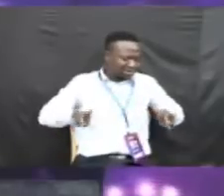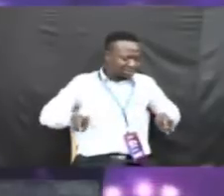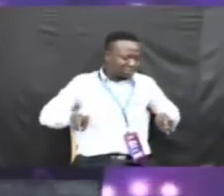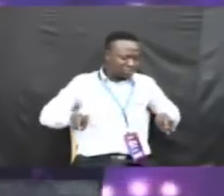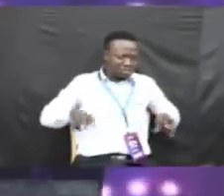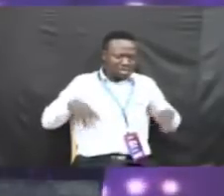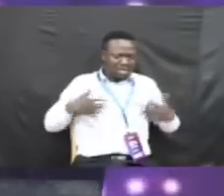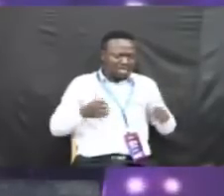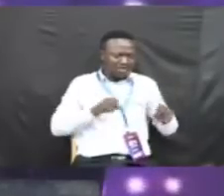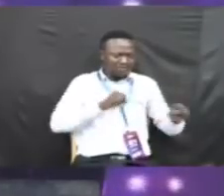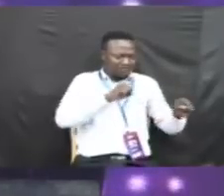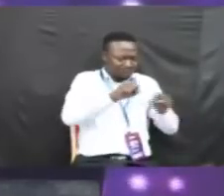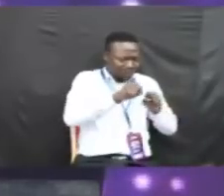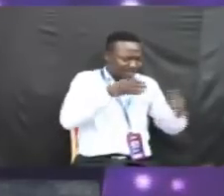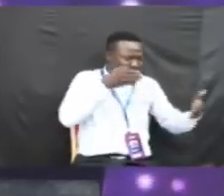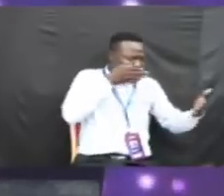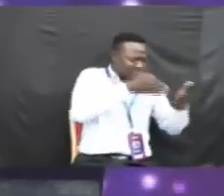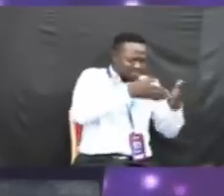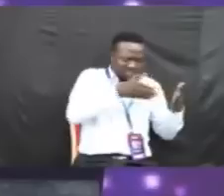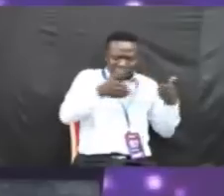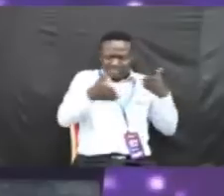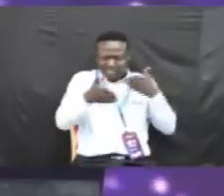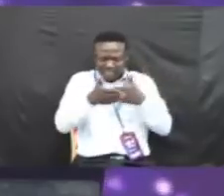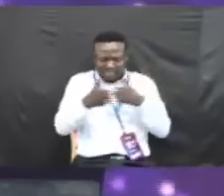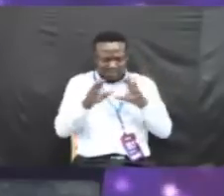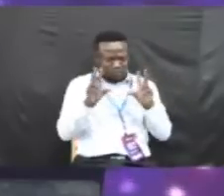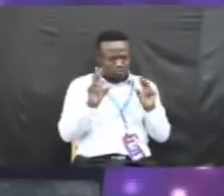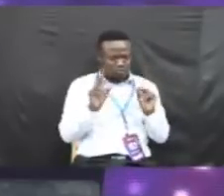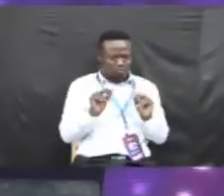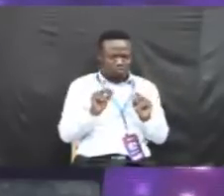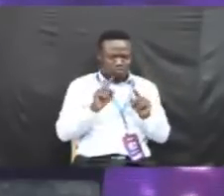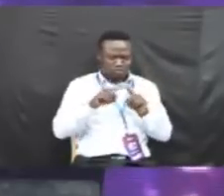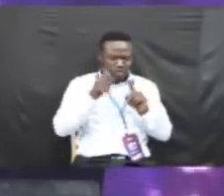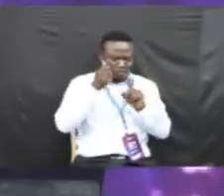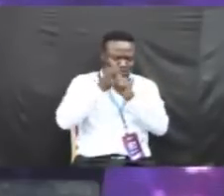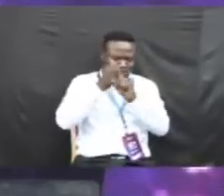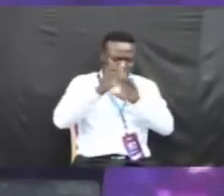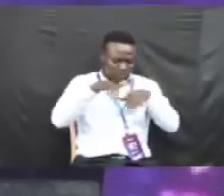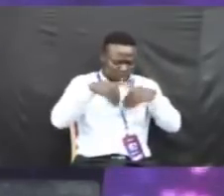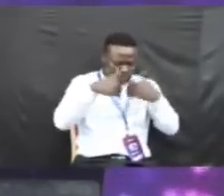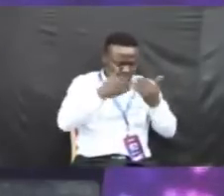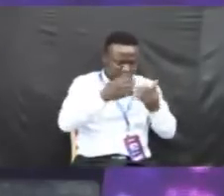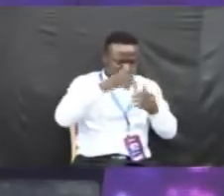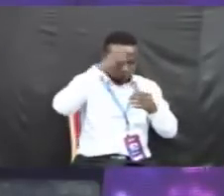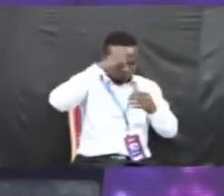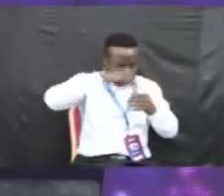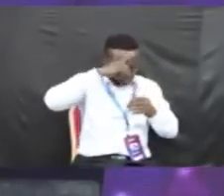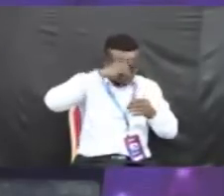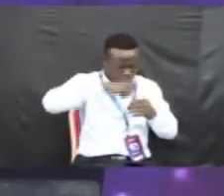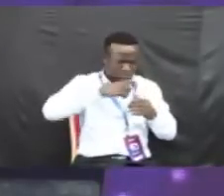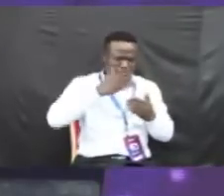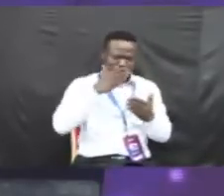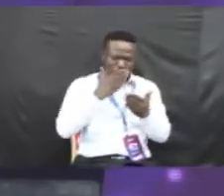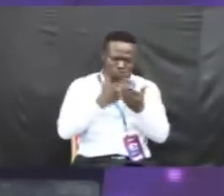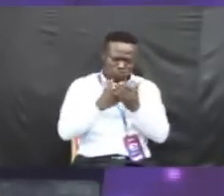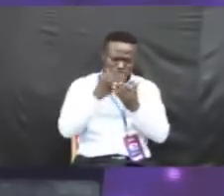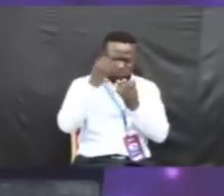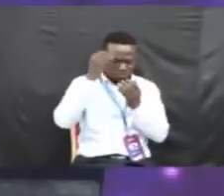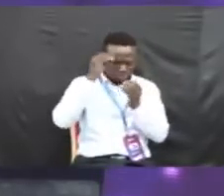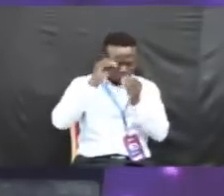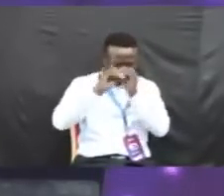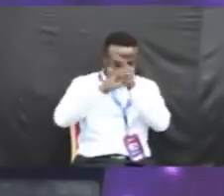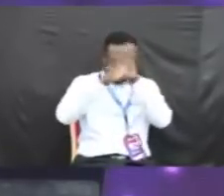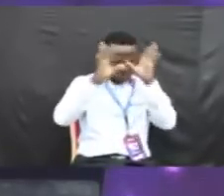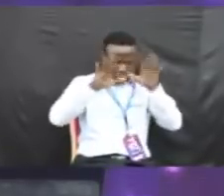fighting against each other and finding supremacy who is greater but oh Lord they will